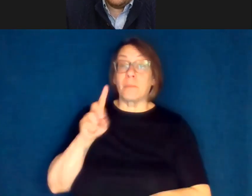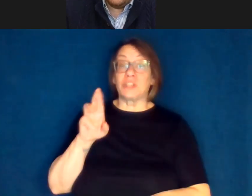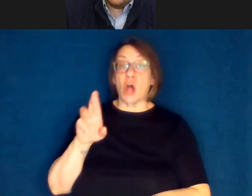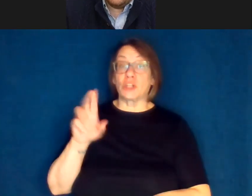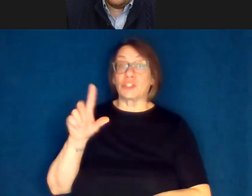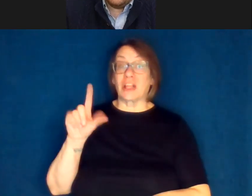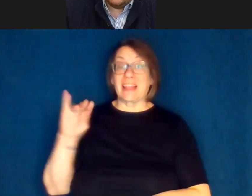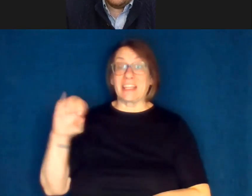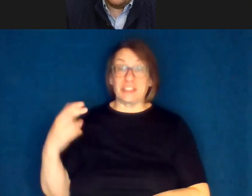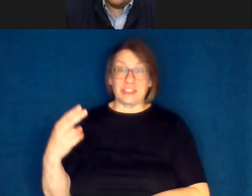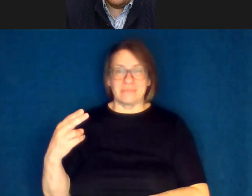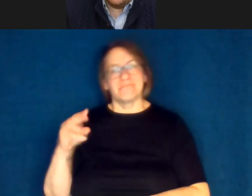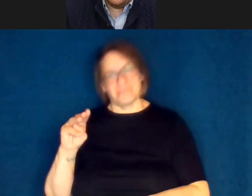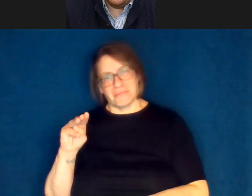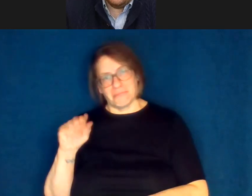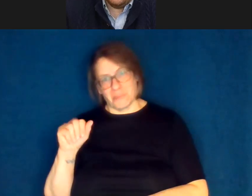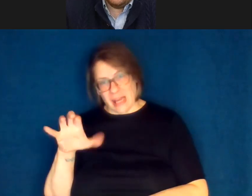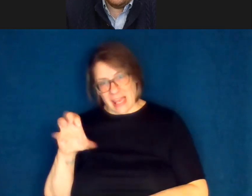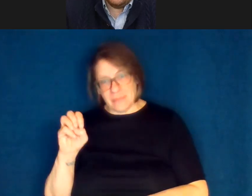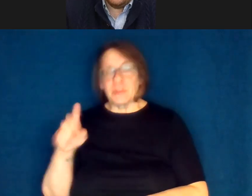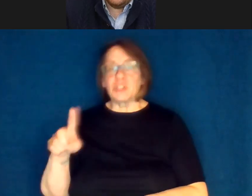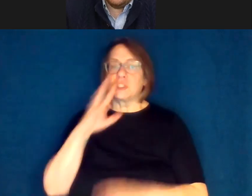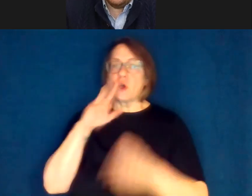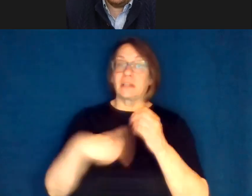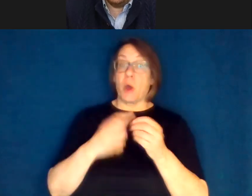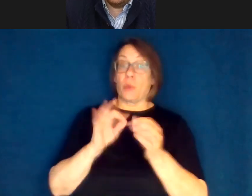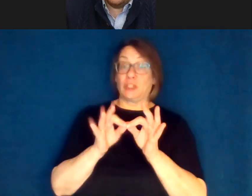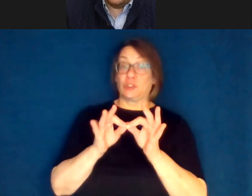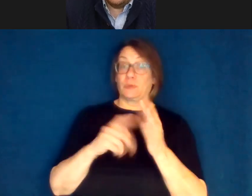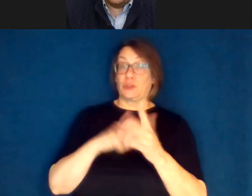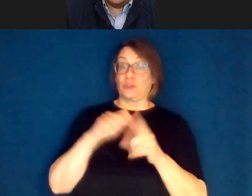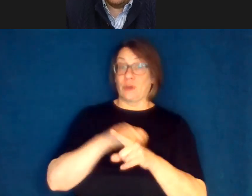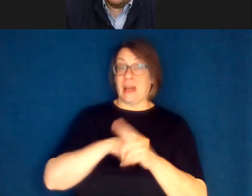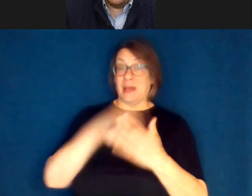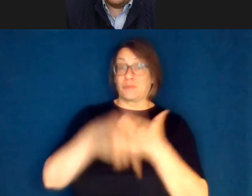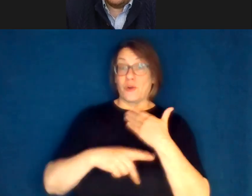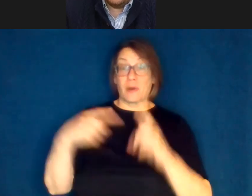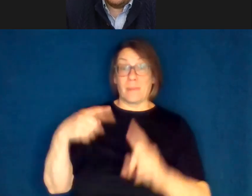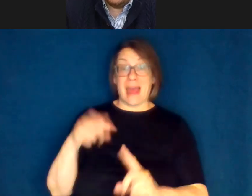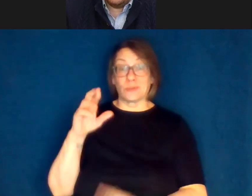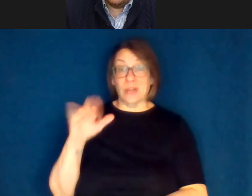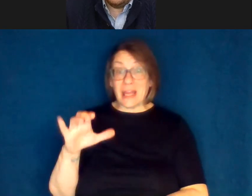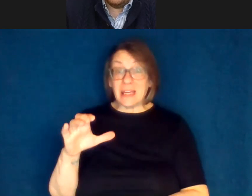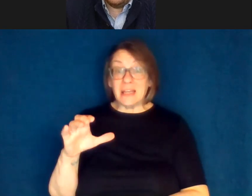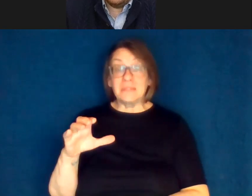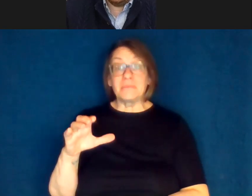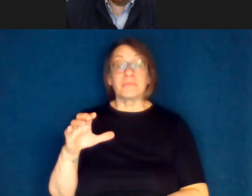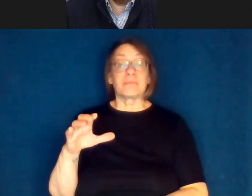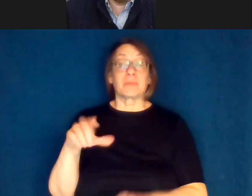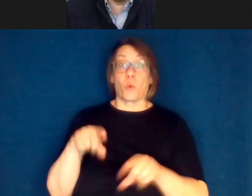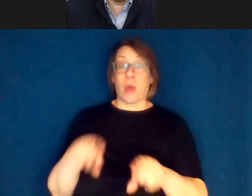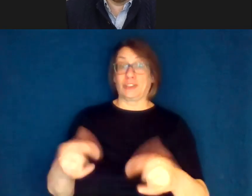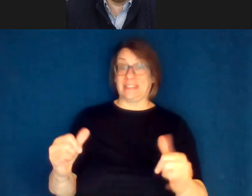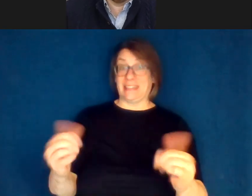Marie. She spoke about the interpreting program at RIC, and I just want to say, while she's still